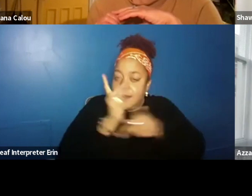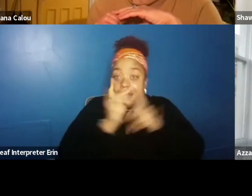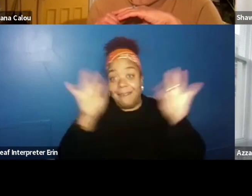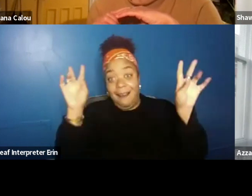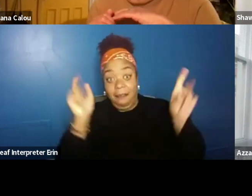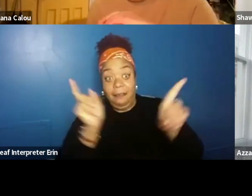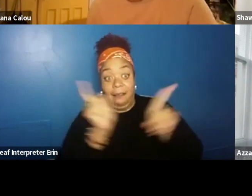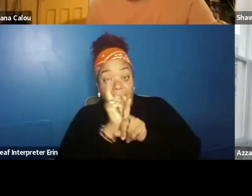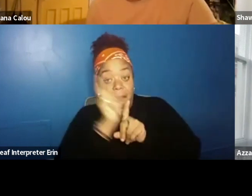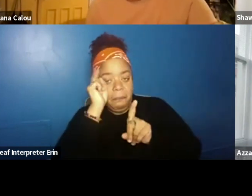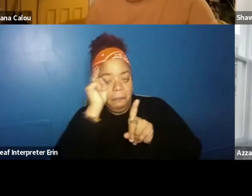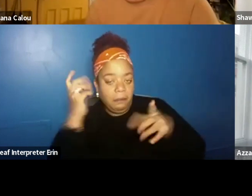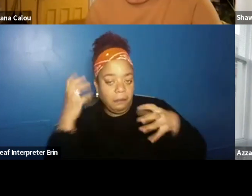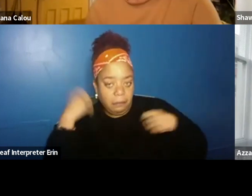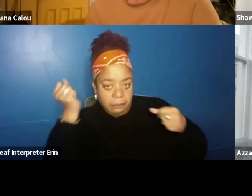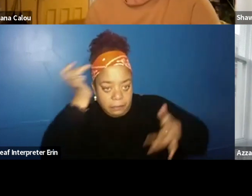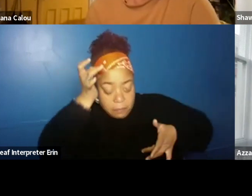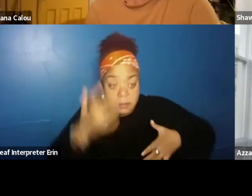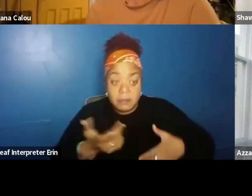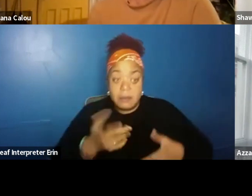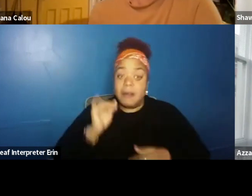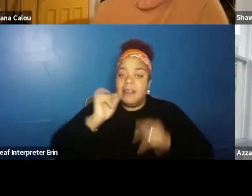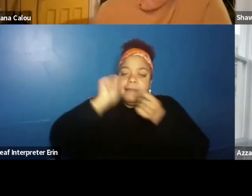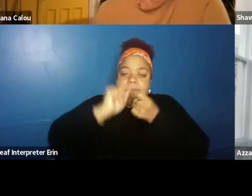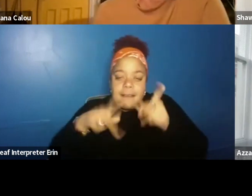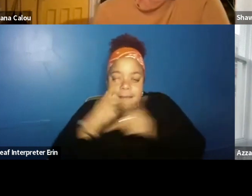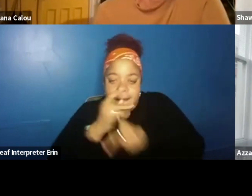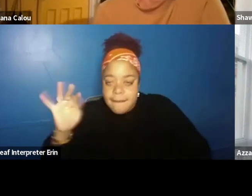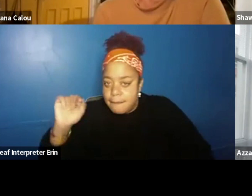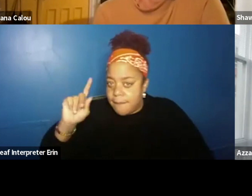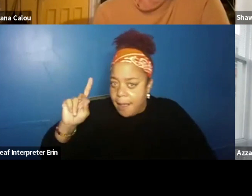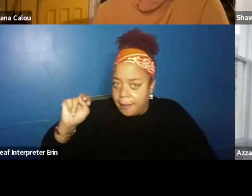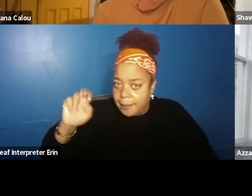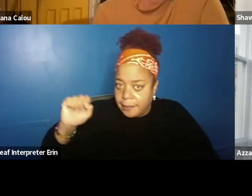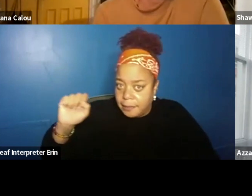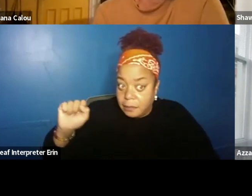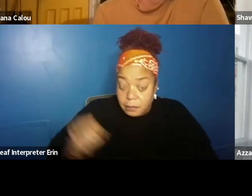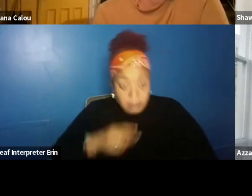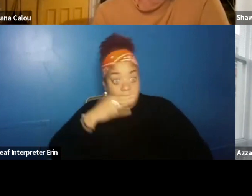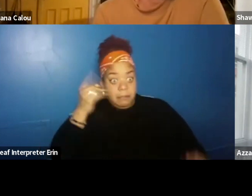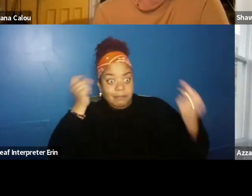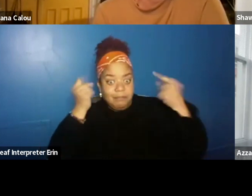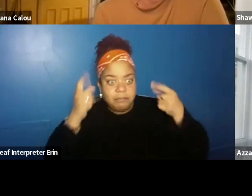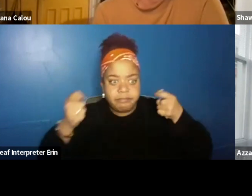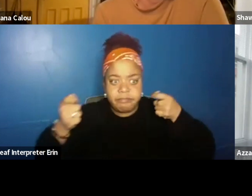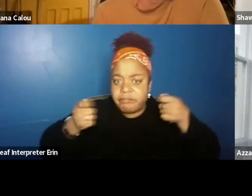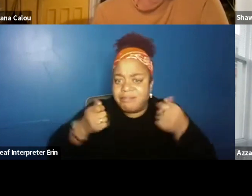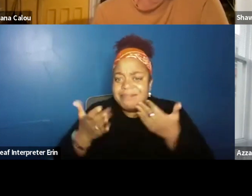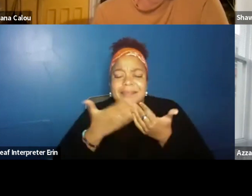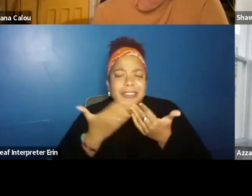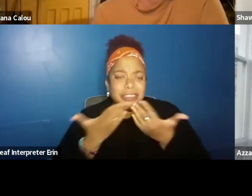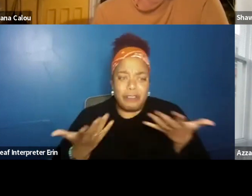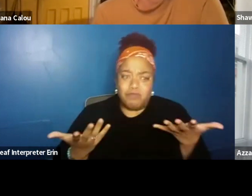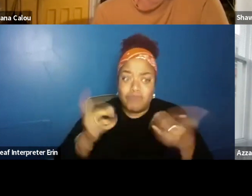right? One that's brought on by something we all experience, right? Not one that